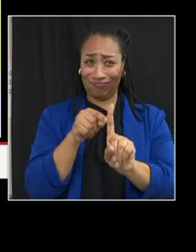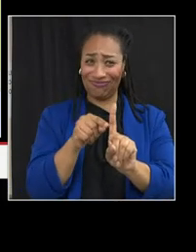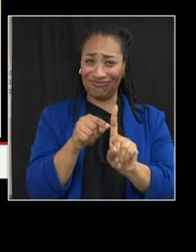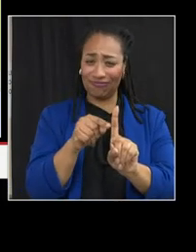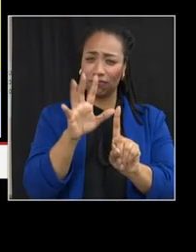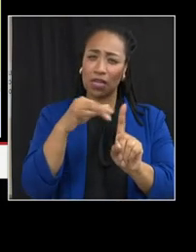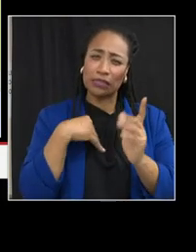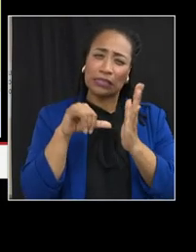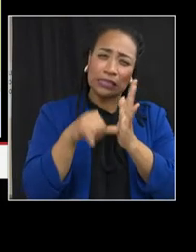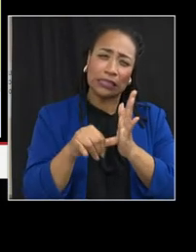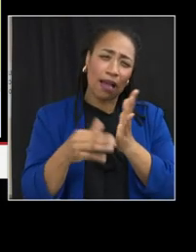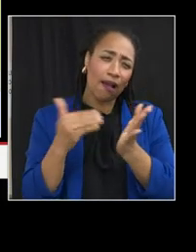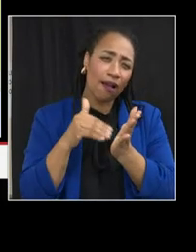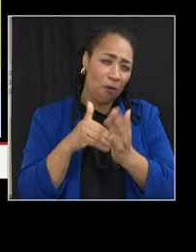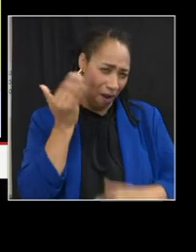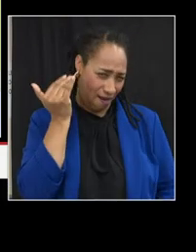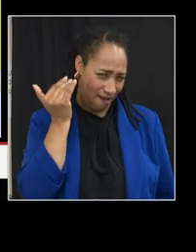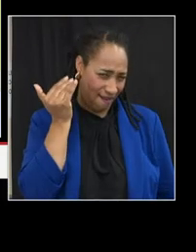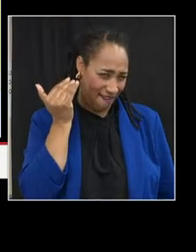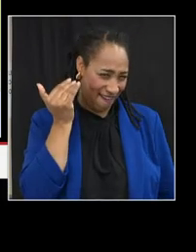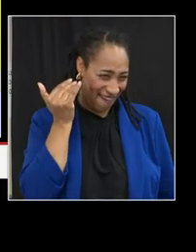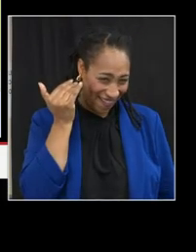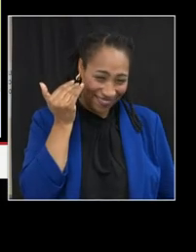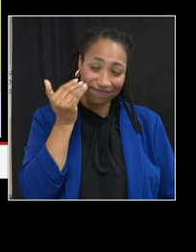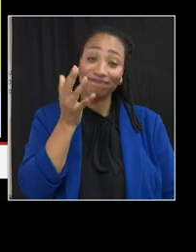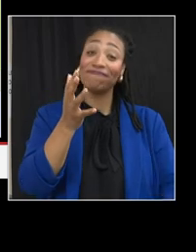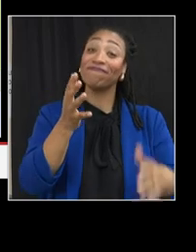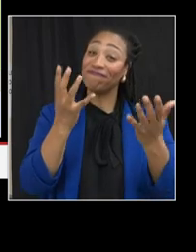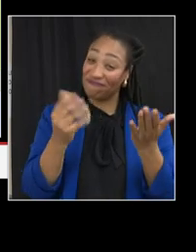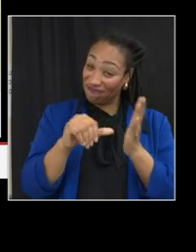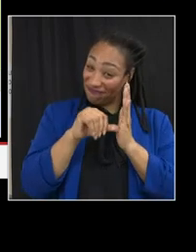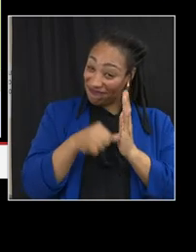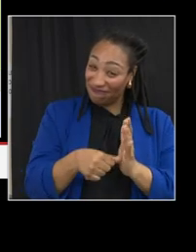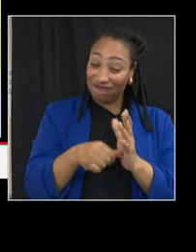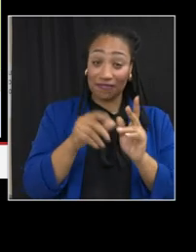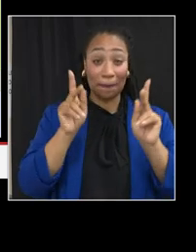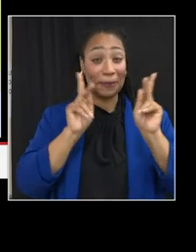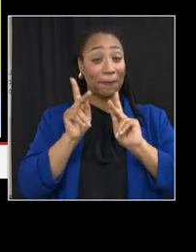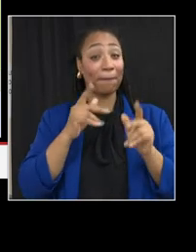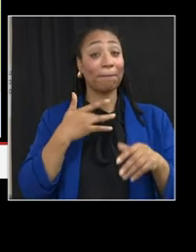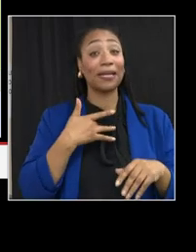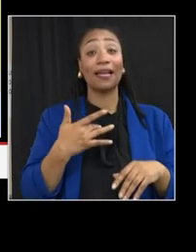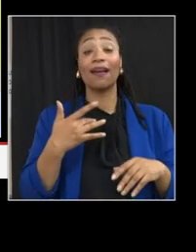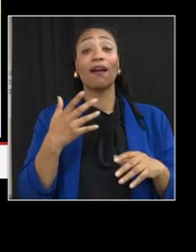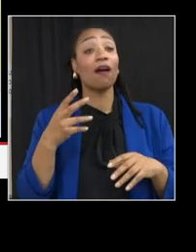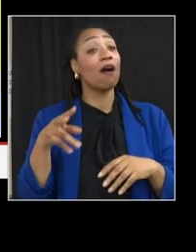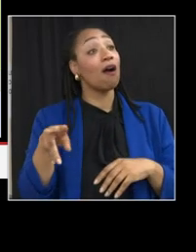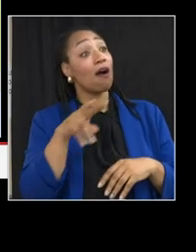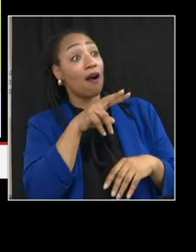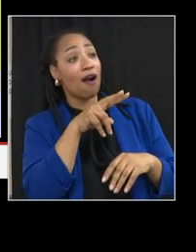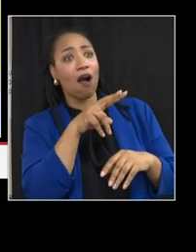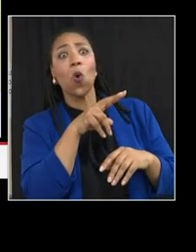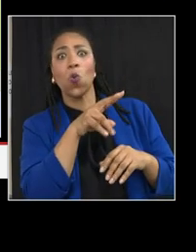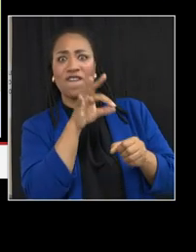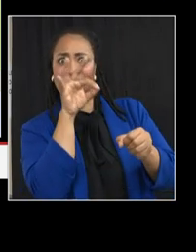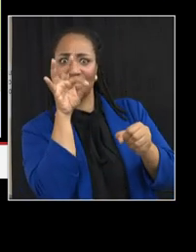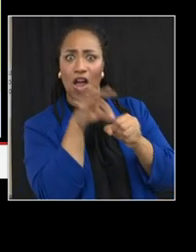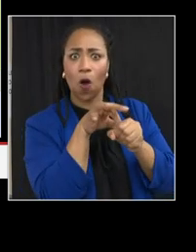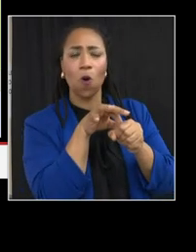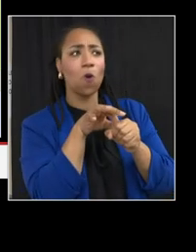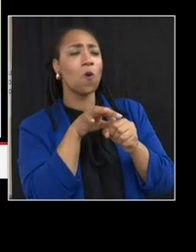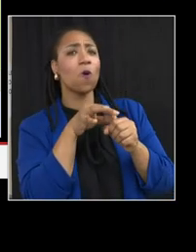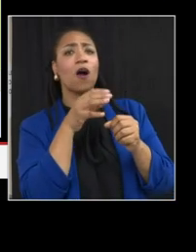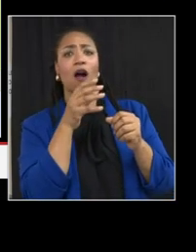that? I emphasize that because people generally vote with their feet. They don't move places